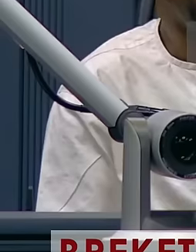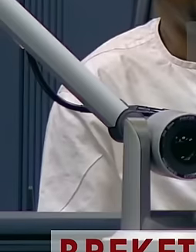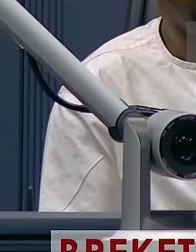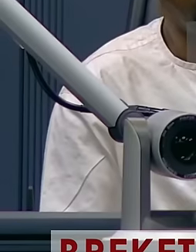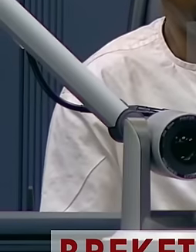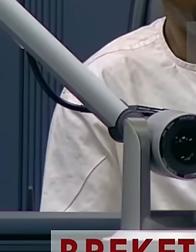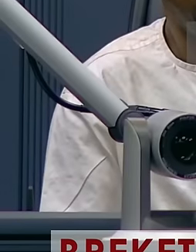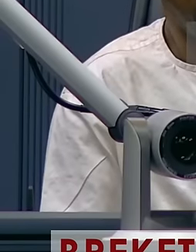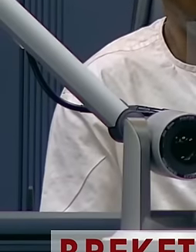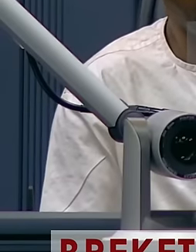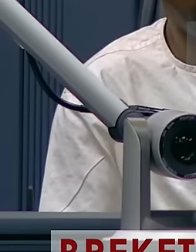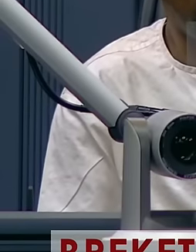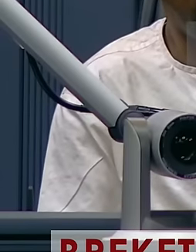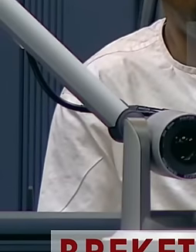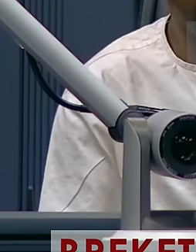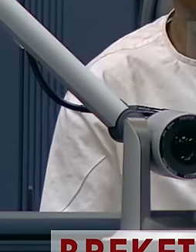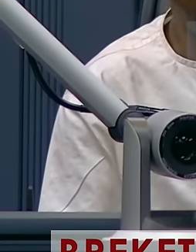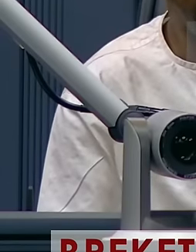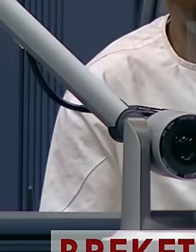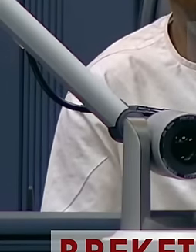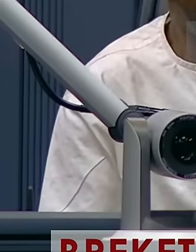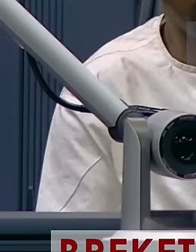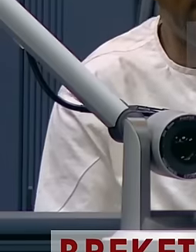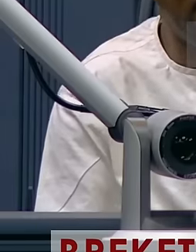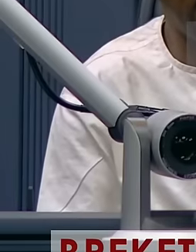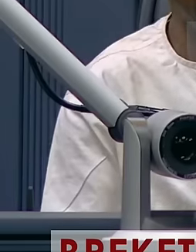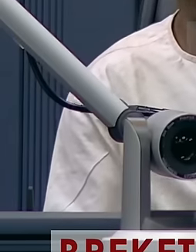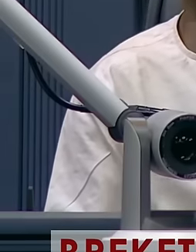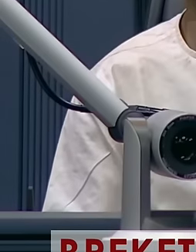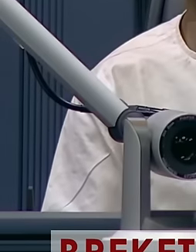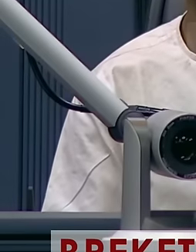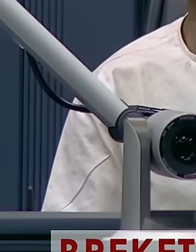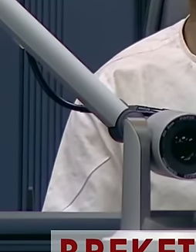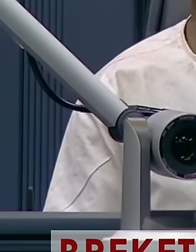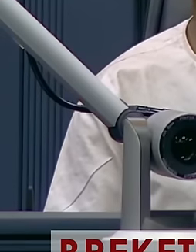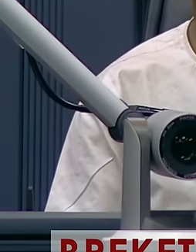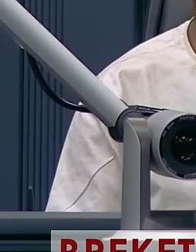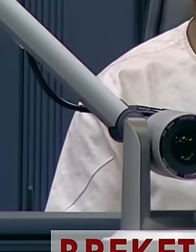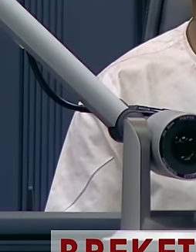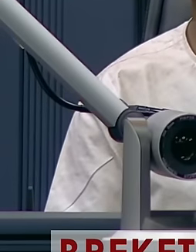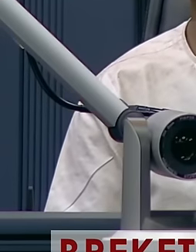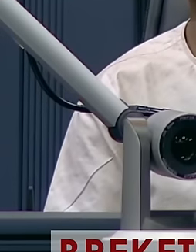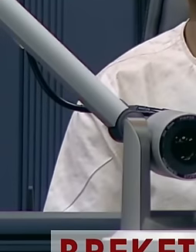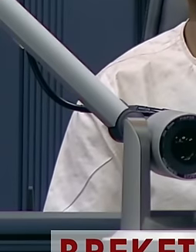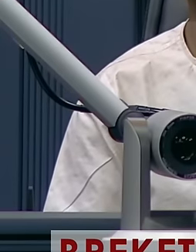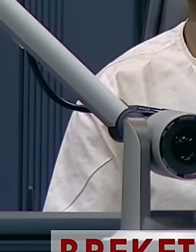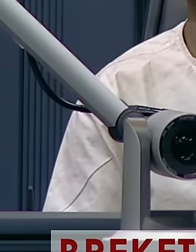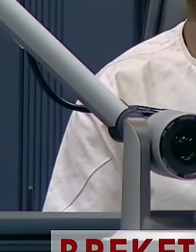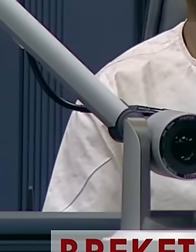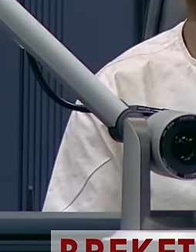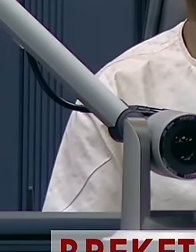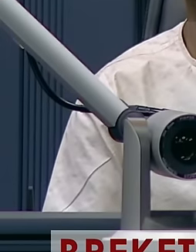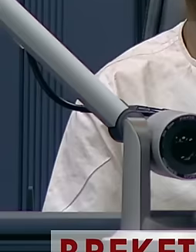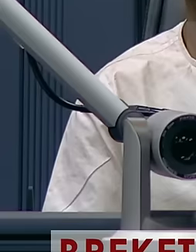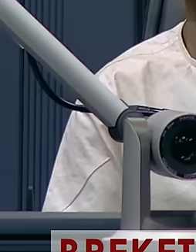that we are using the behind door to access the venue of the event. Yes, sir. Mm. So we started moving. At a point, I said,